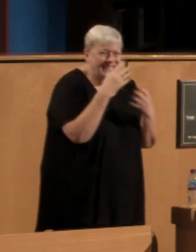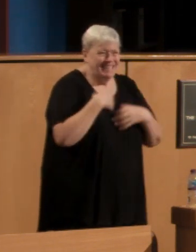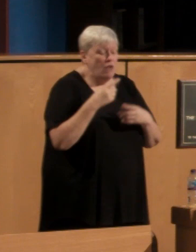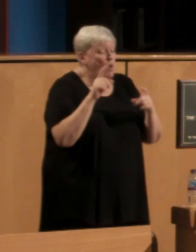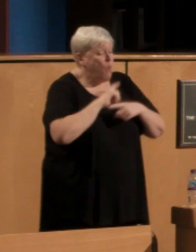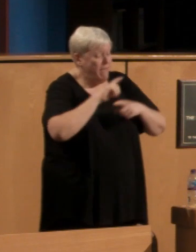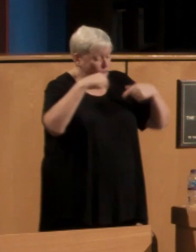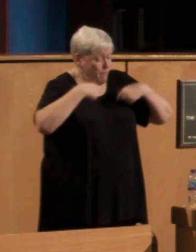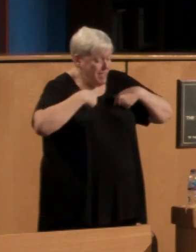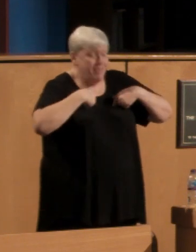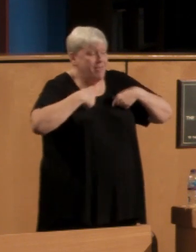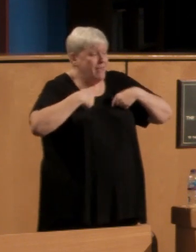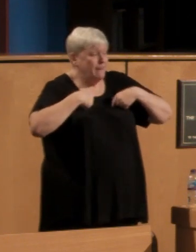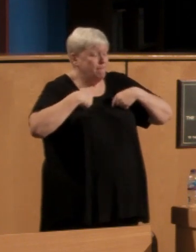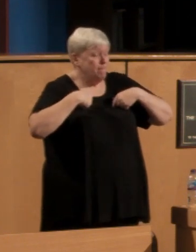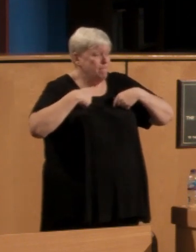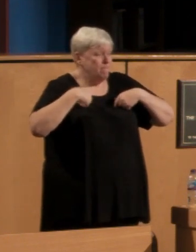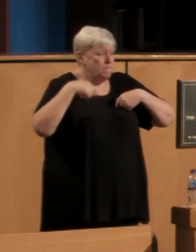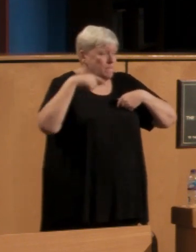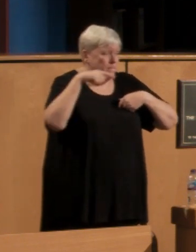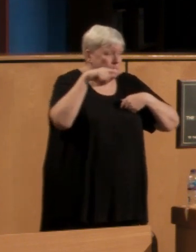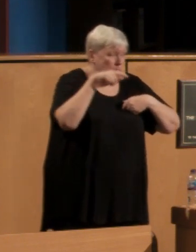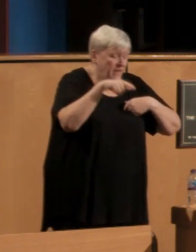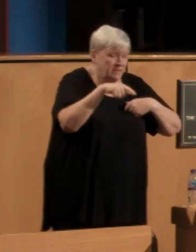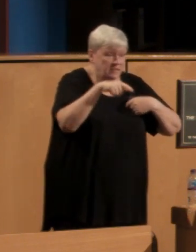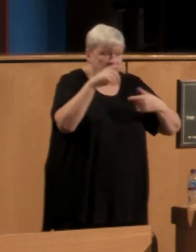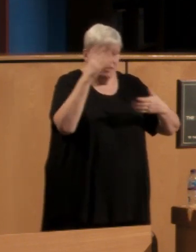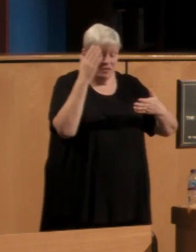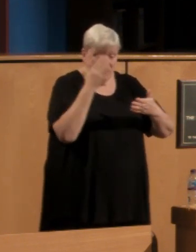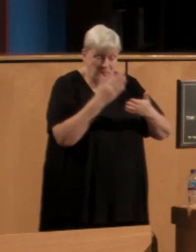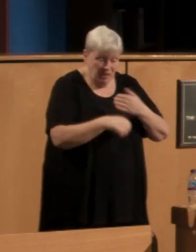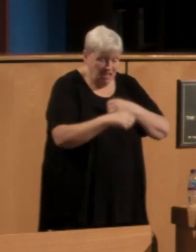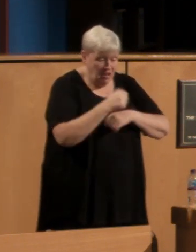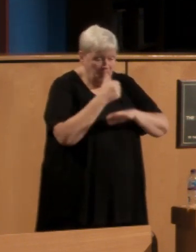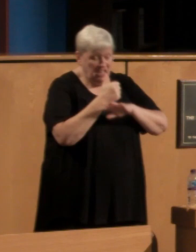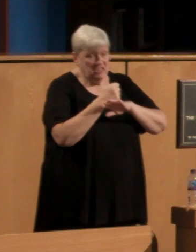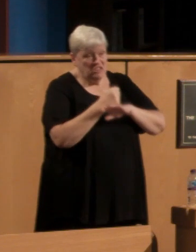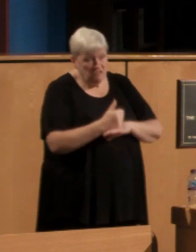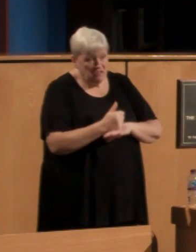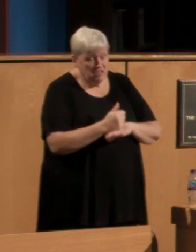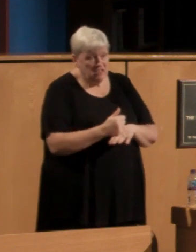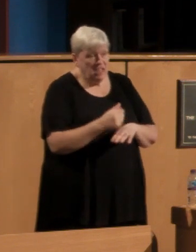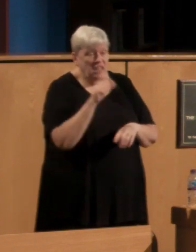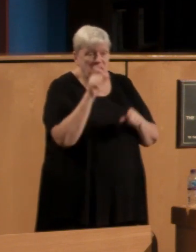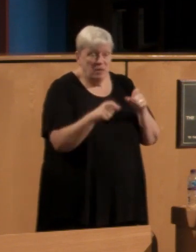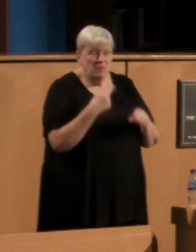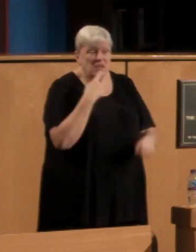be put there, that you like being institutionalized, having people tell you